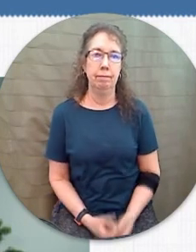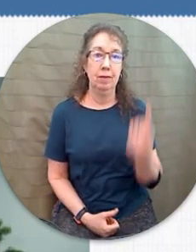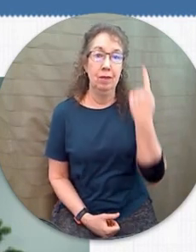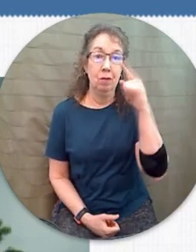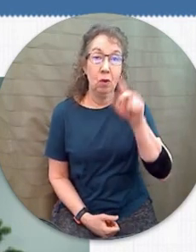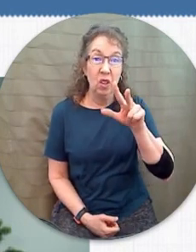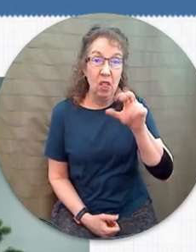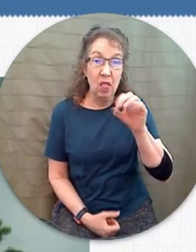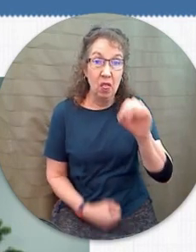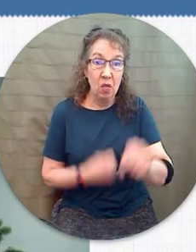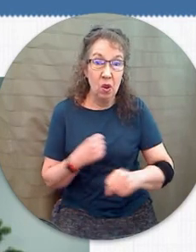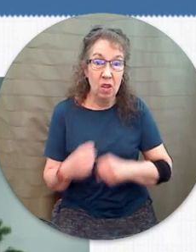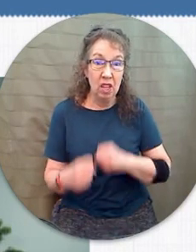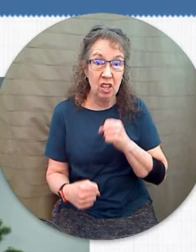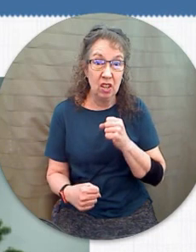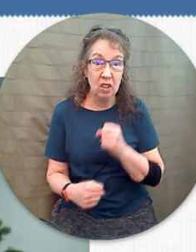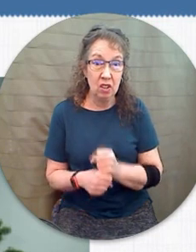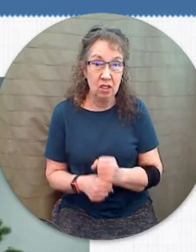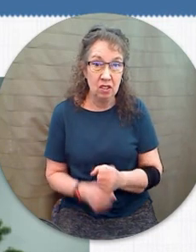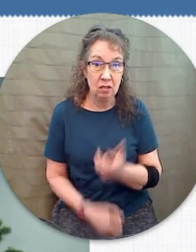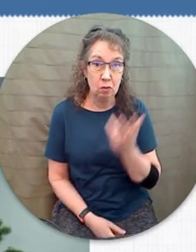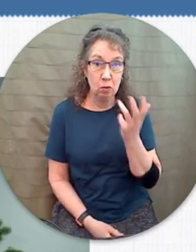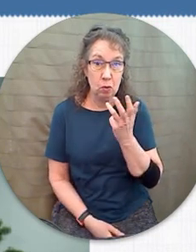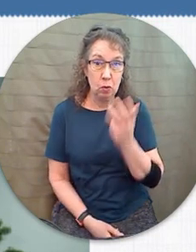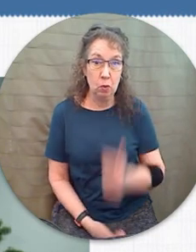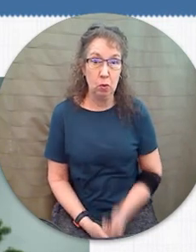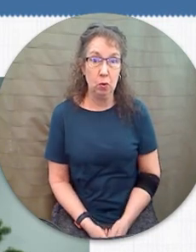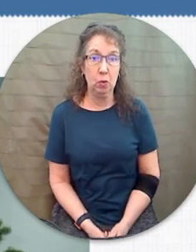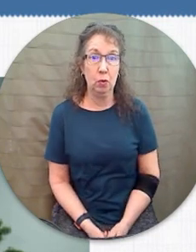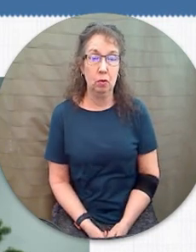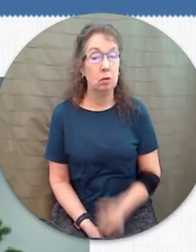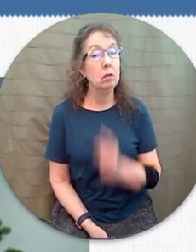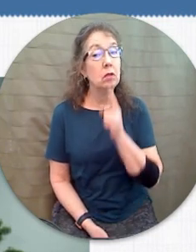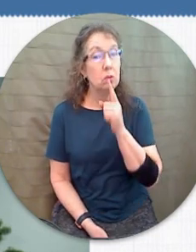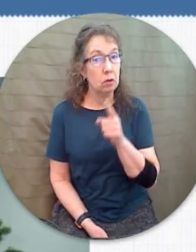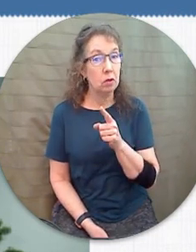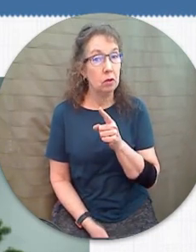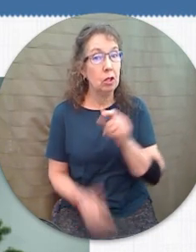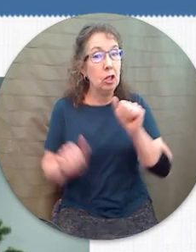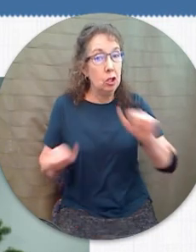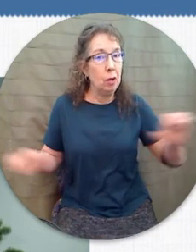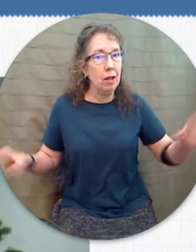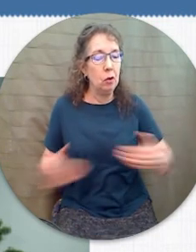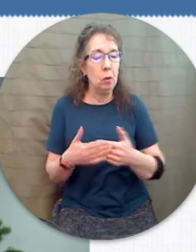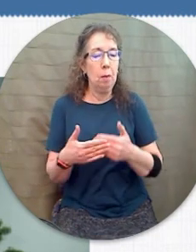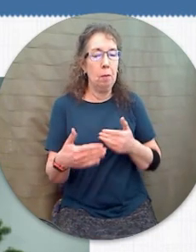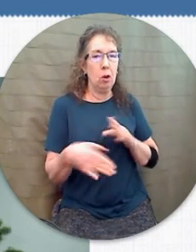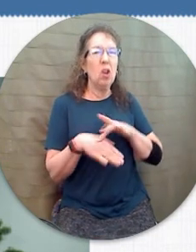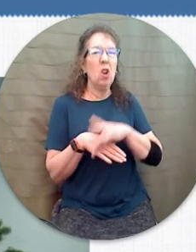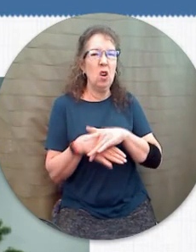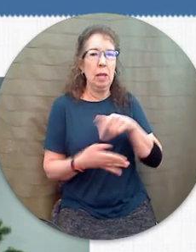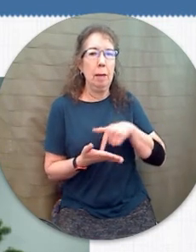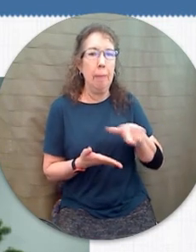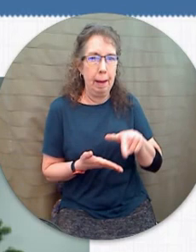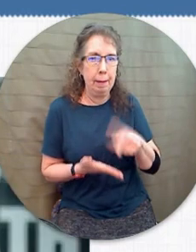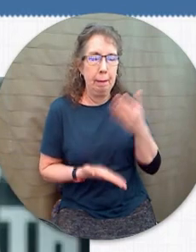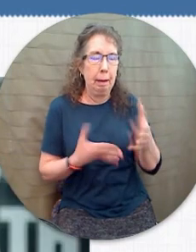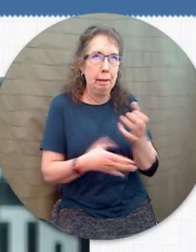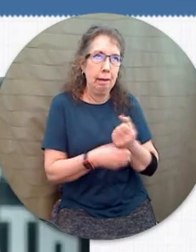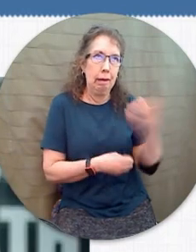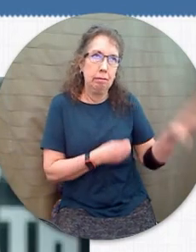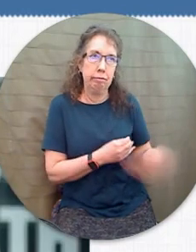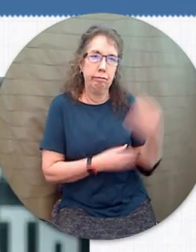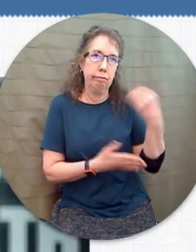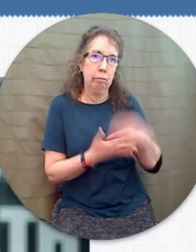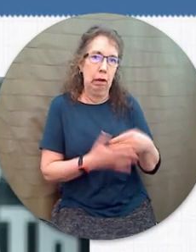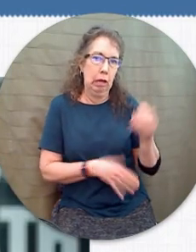for 30 years. Now, it is true that you can do a prepayment if you like have a bonus at work,